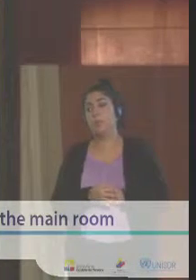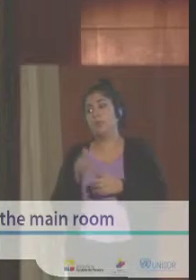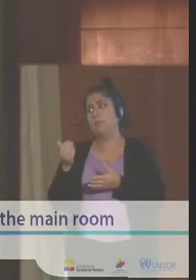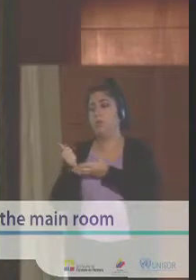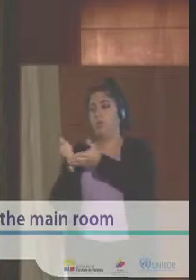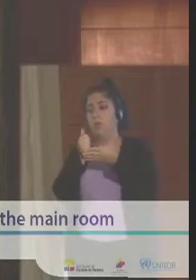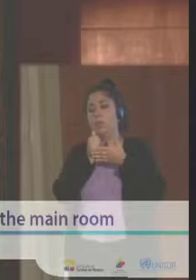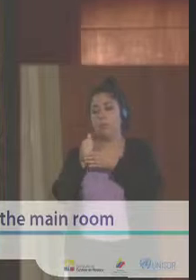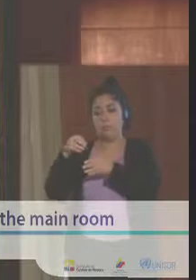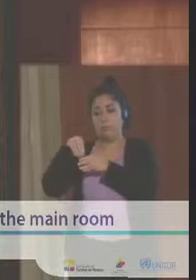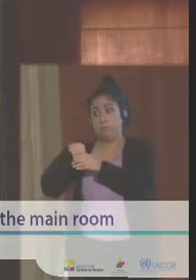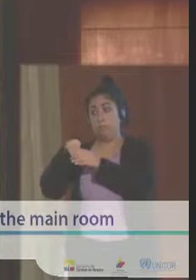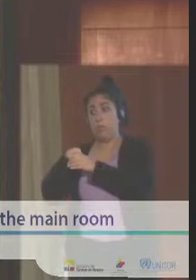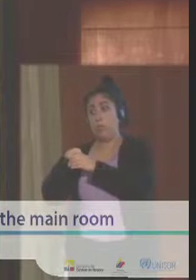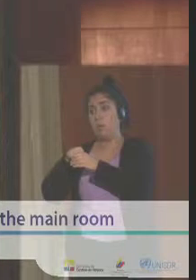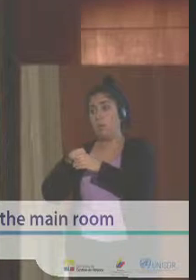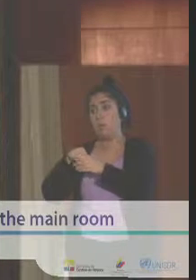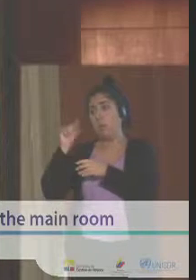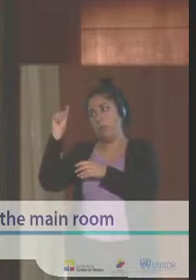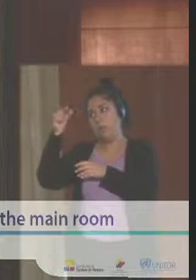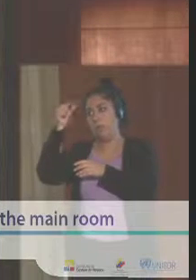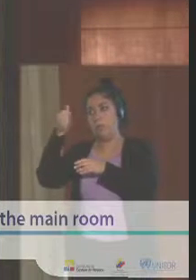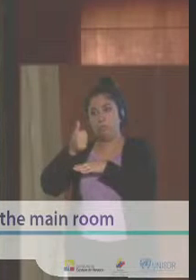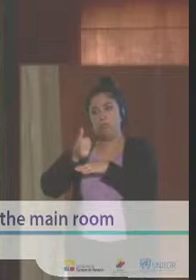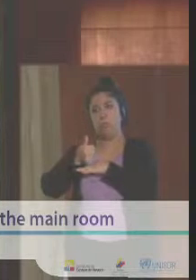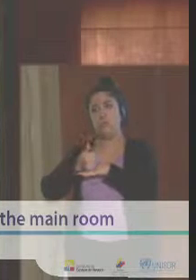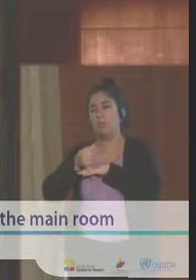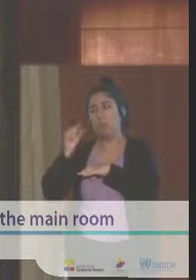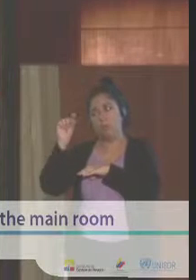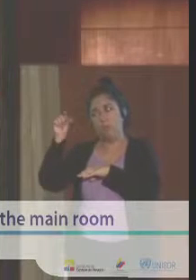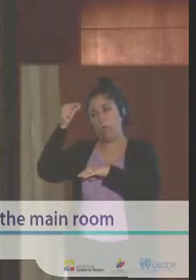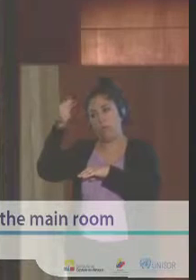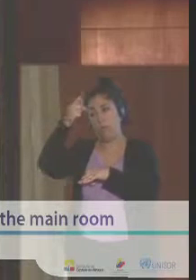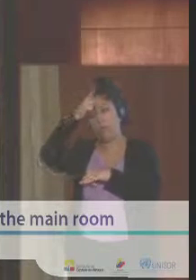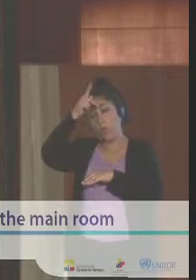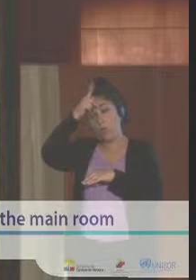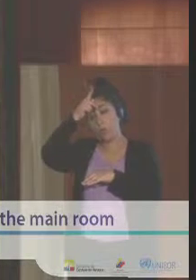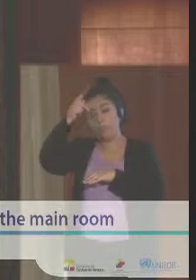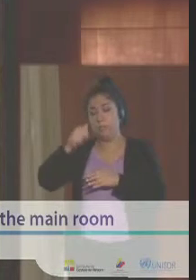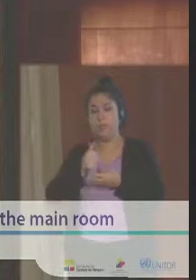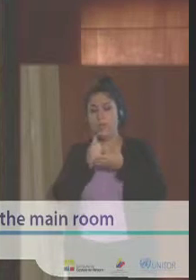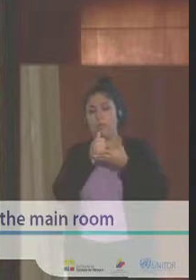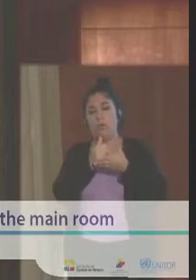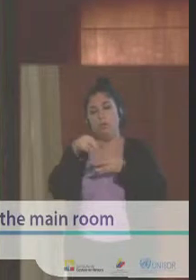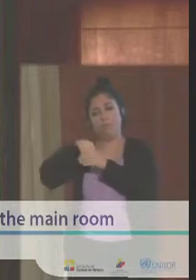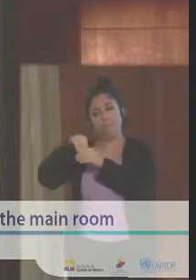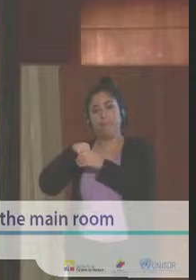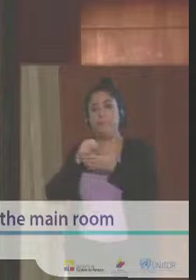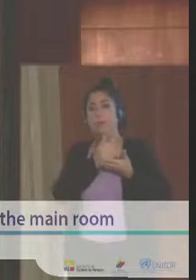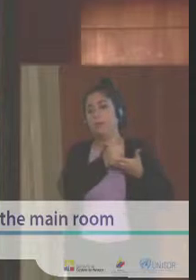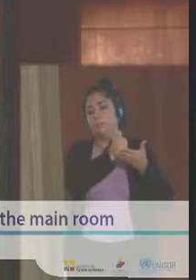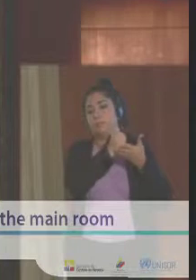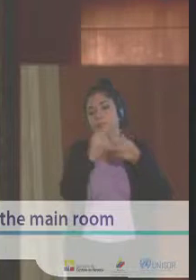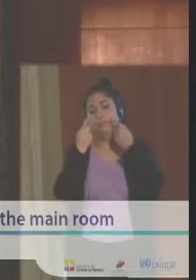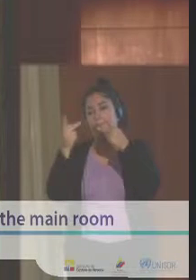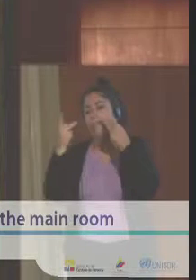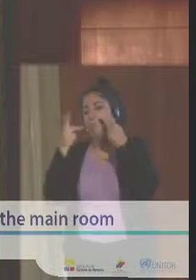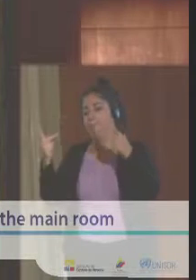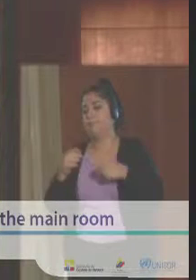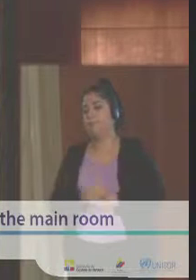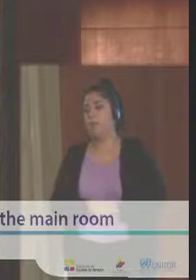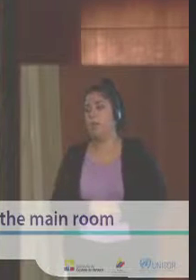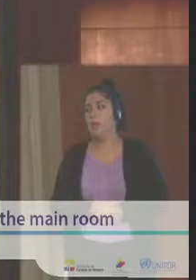National System of Public Investment in Peru. As part number 4, in what has to do